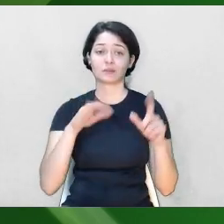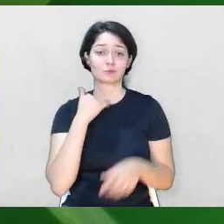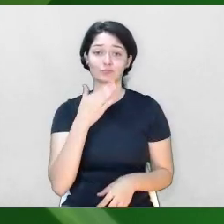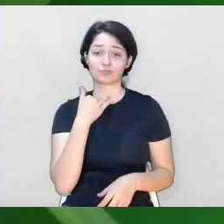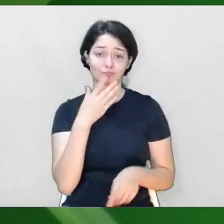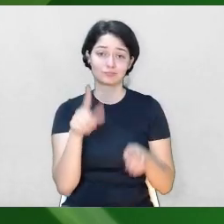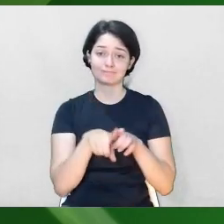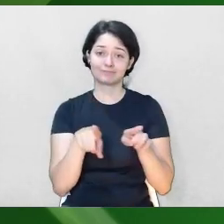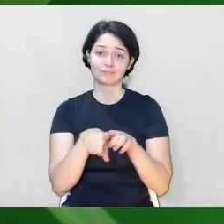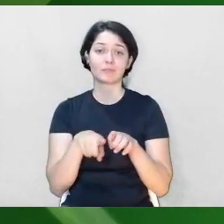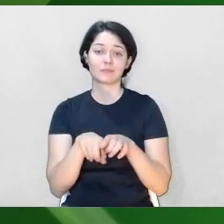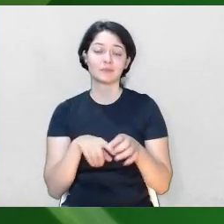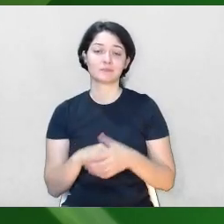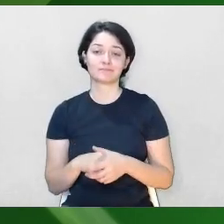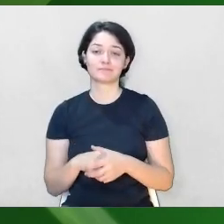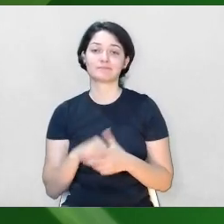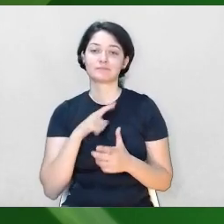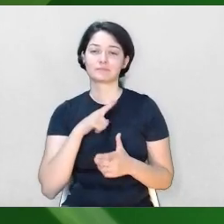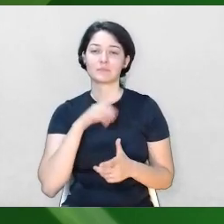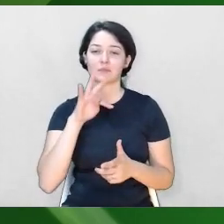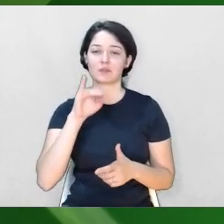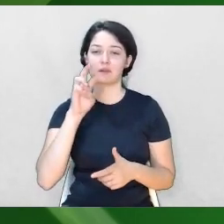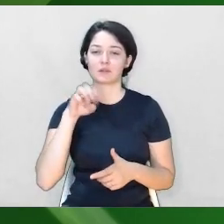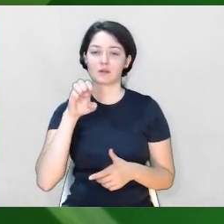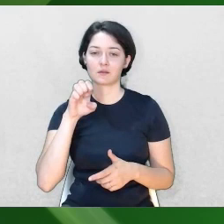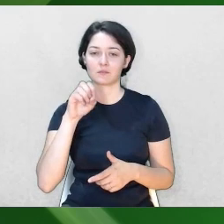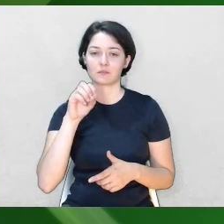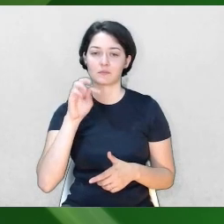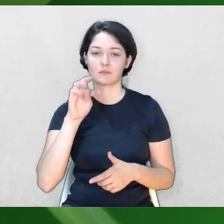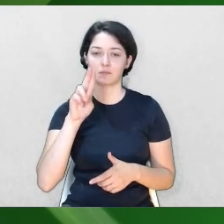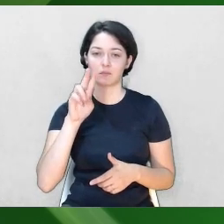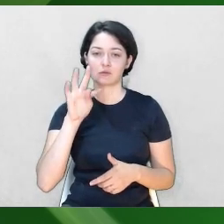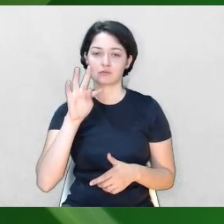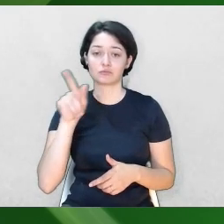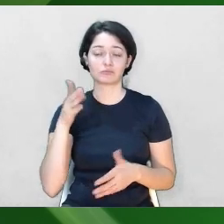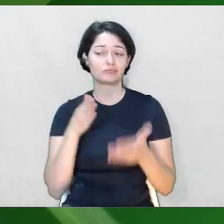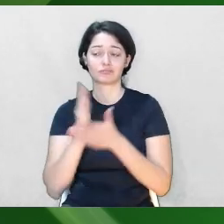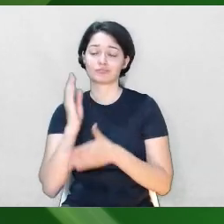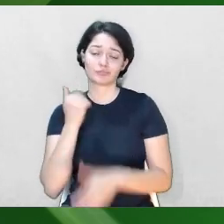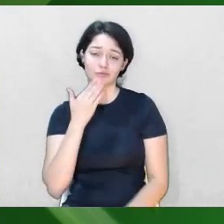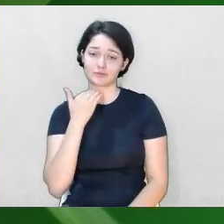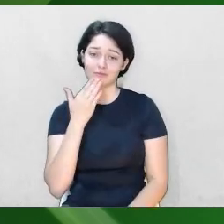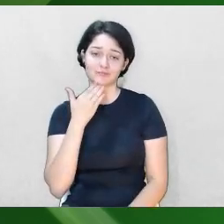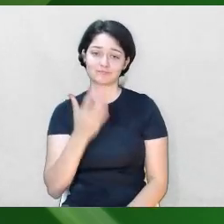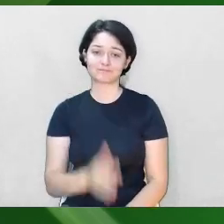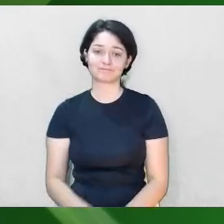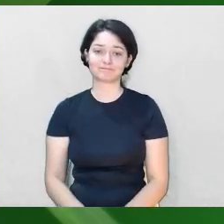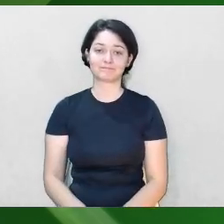tried to do it in WhatsApp and he tried to activate it in the email. There was a timeout in the API and it didn't